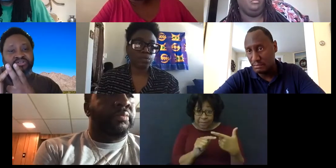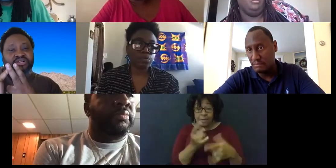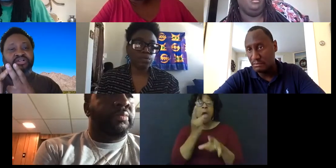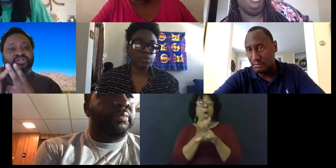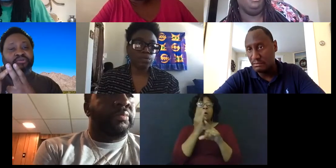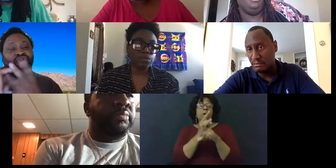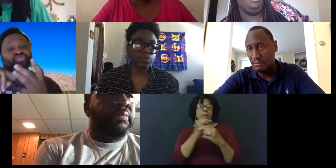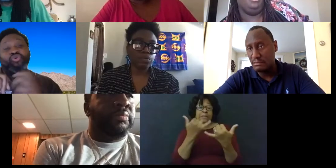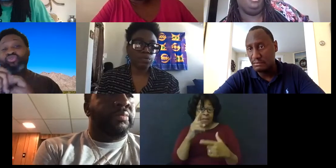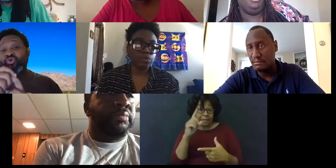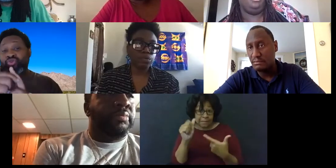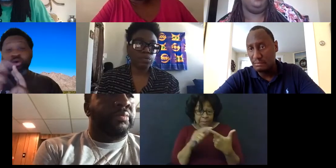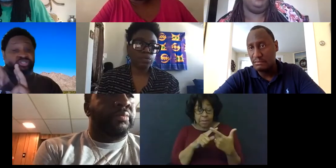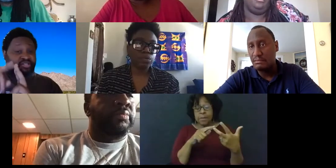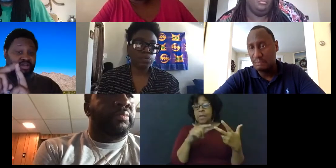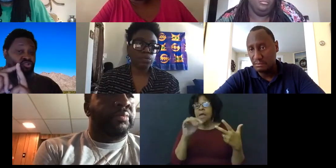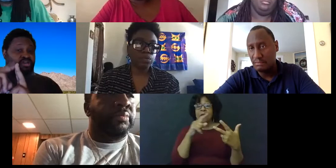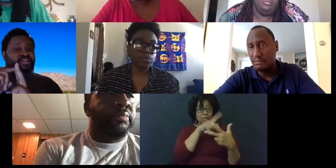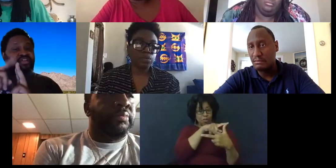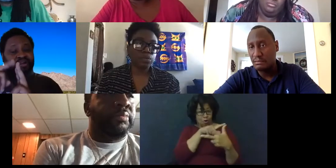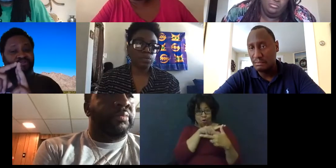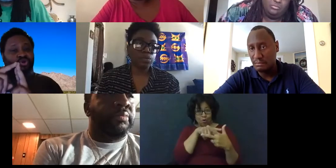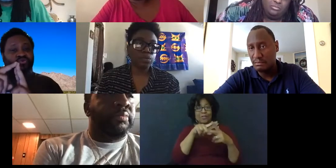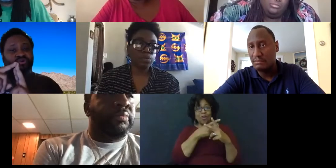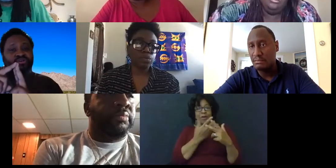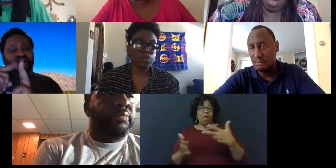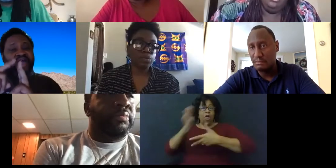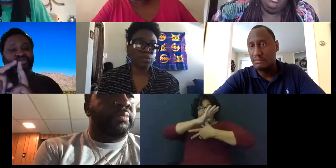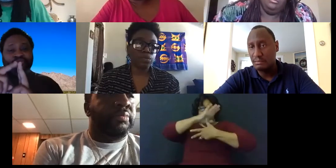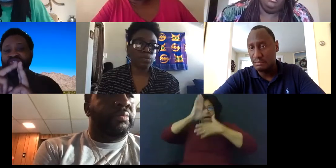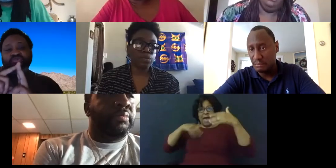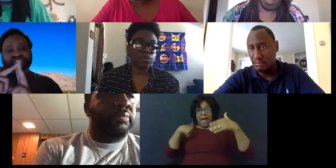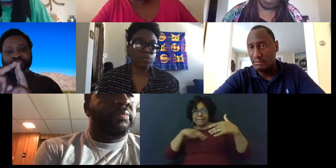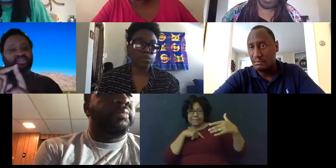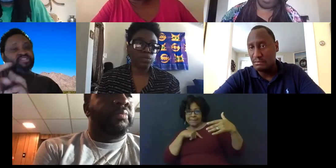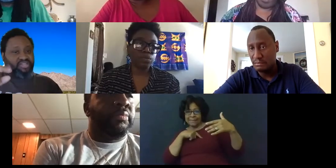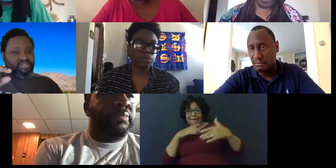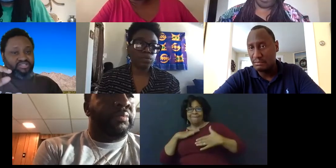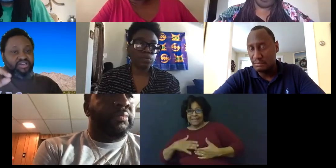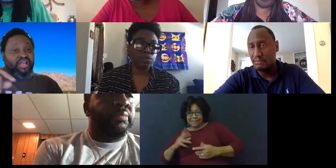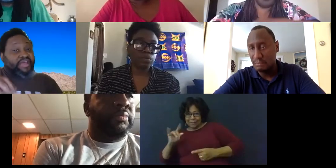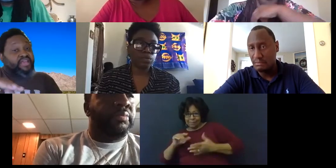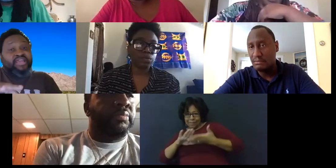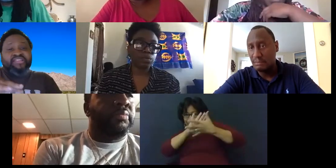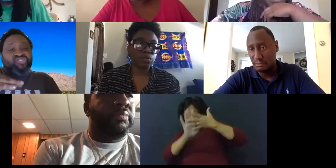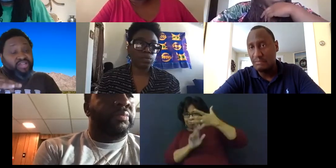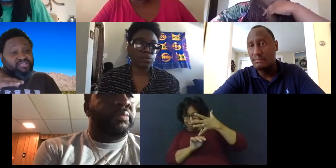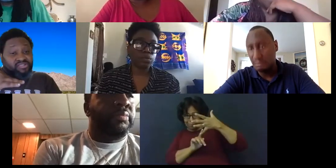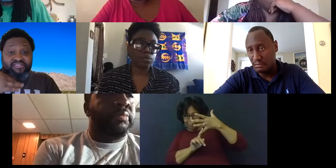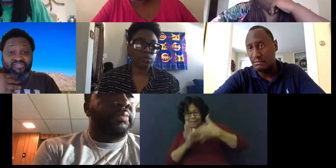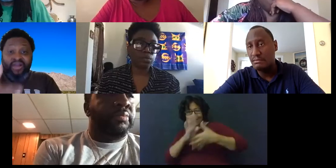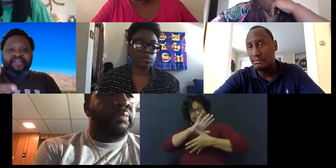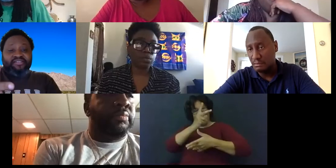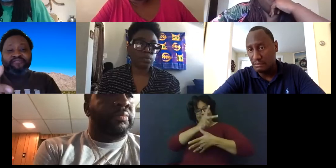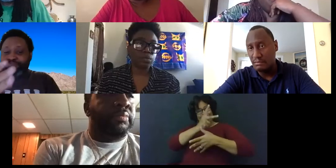alcoholism. You know what I mean? So those things now start taking preference over actual physical disabilities and needs. Like,